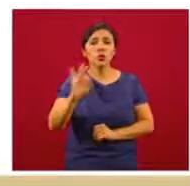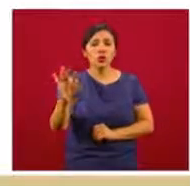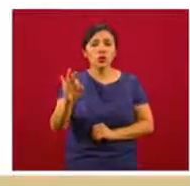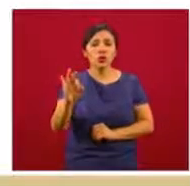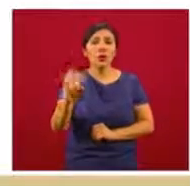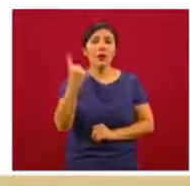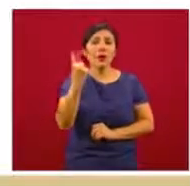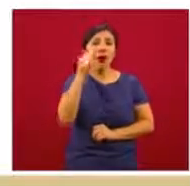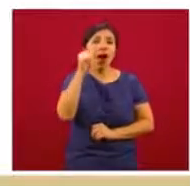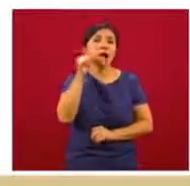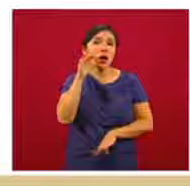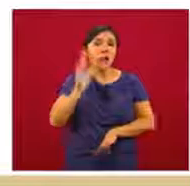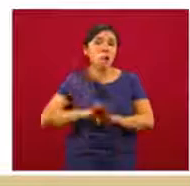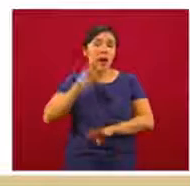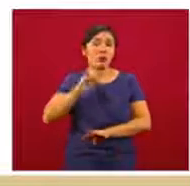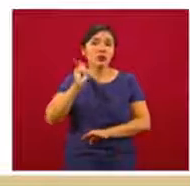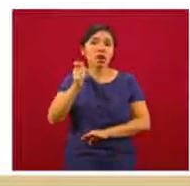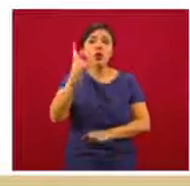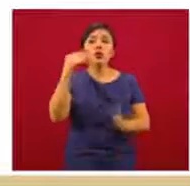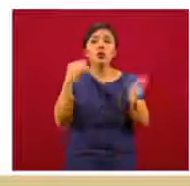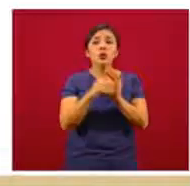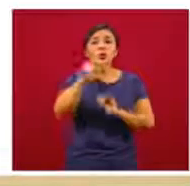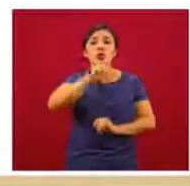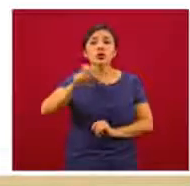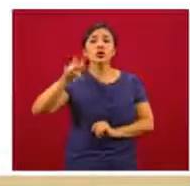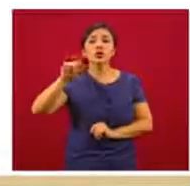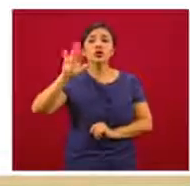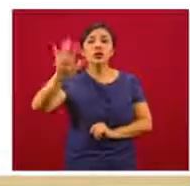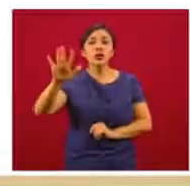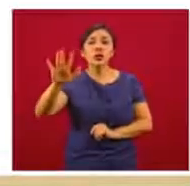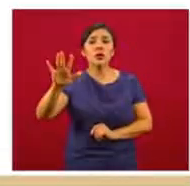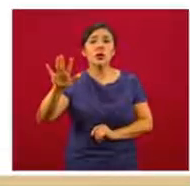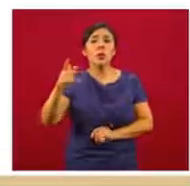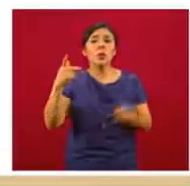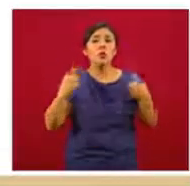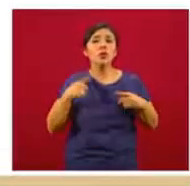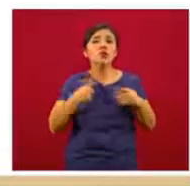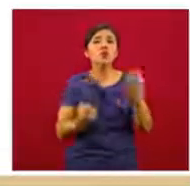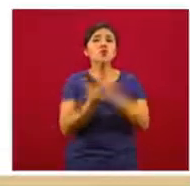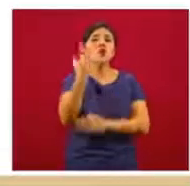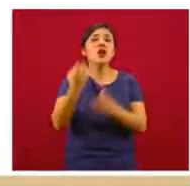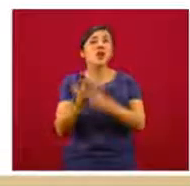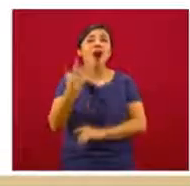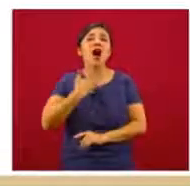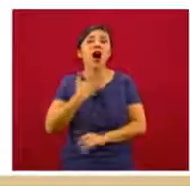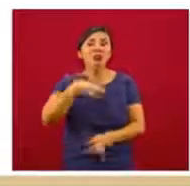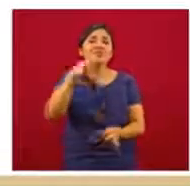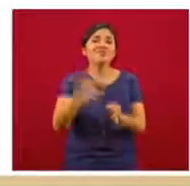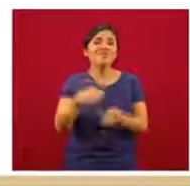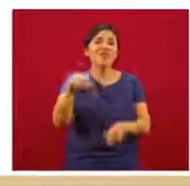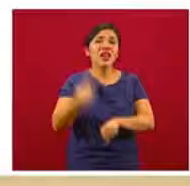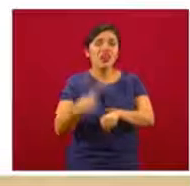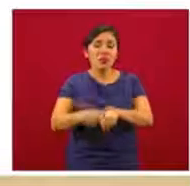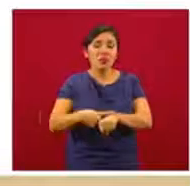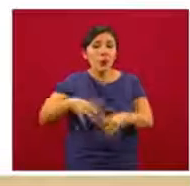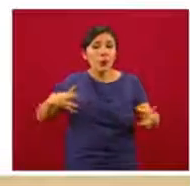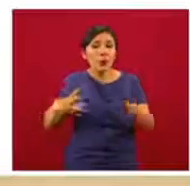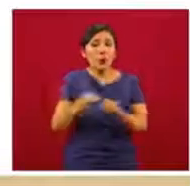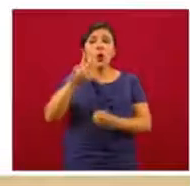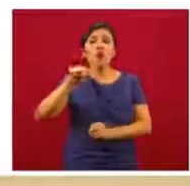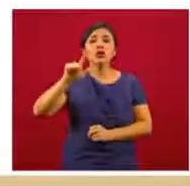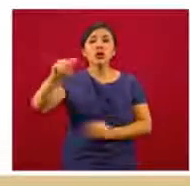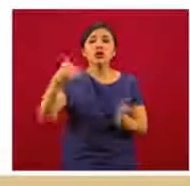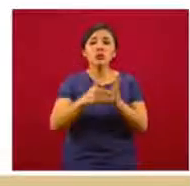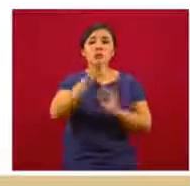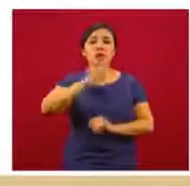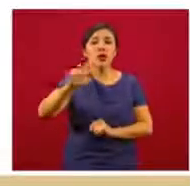have 3.4% according to what we saw yesterday. That is to say 2,885 new cases that